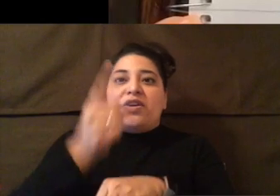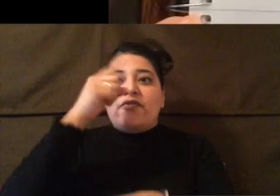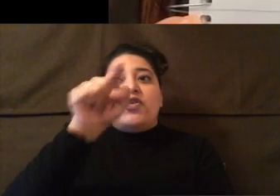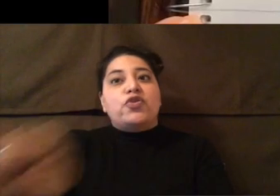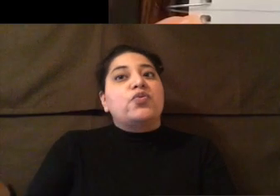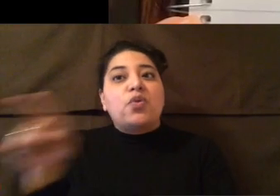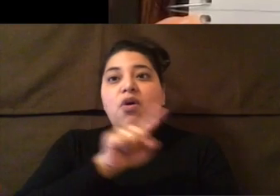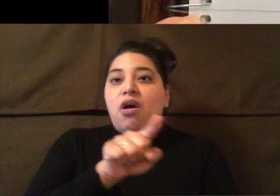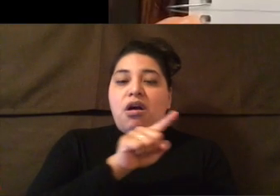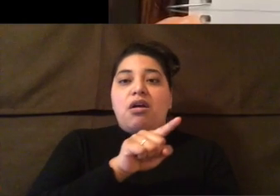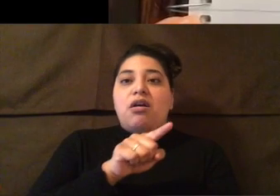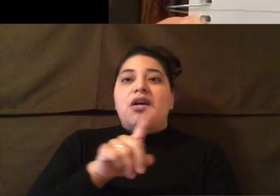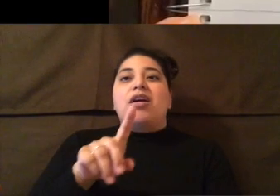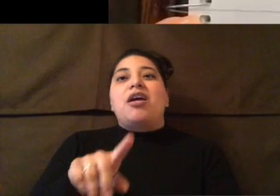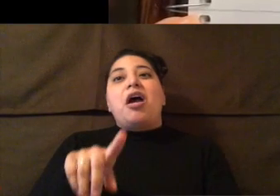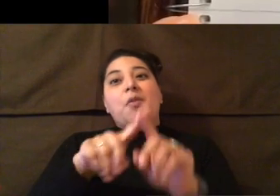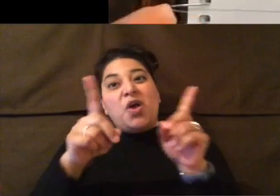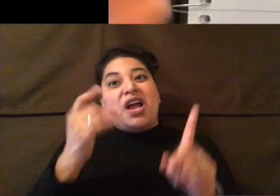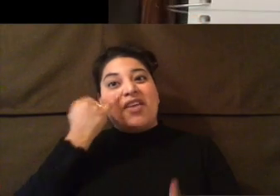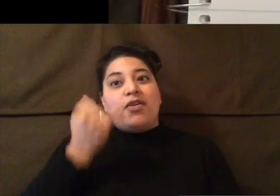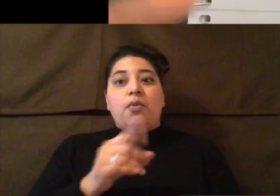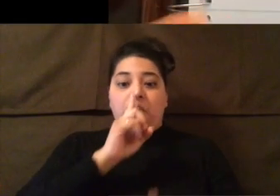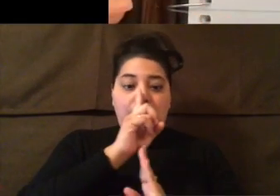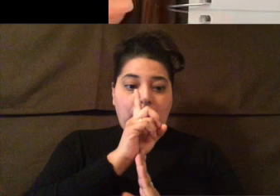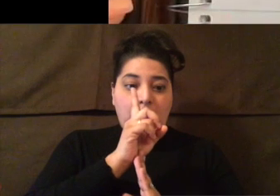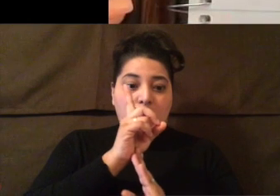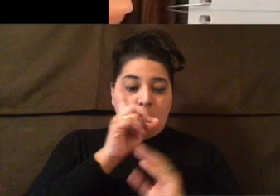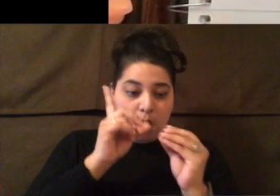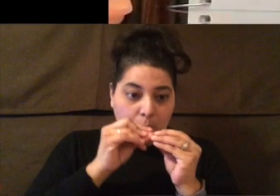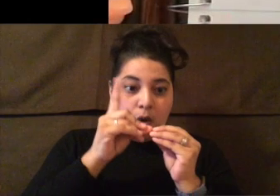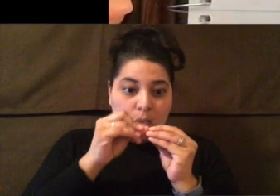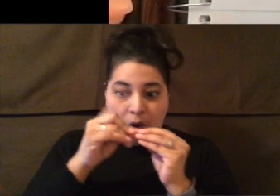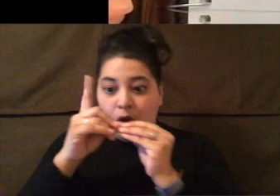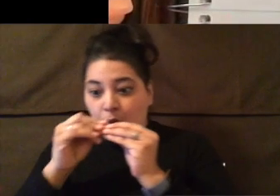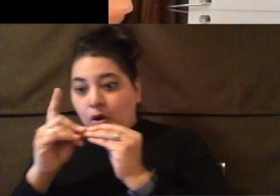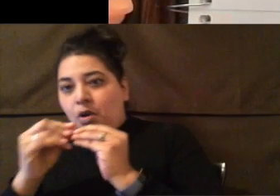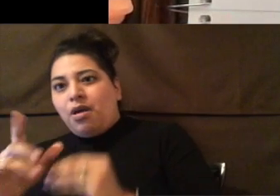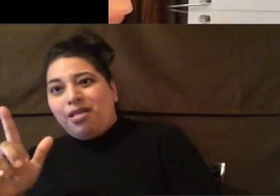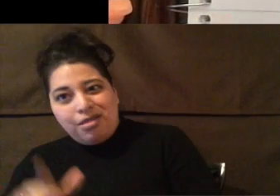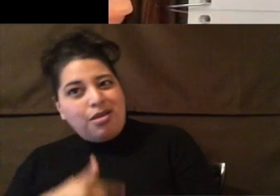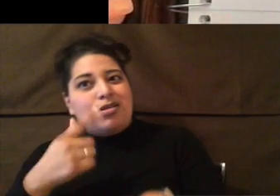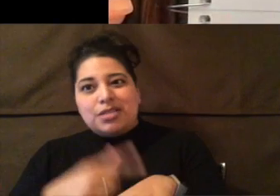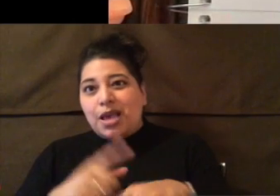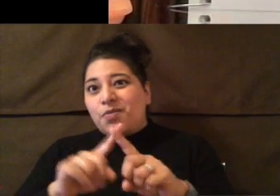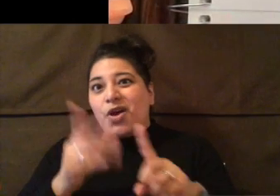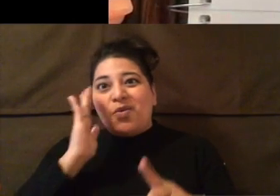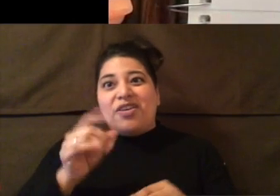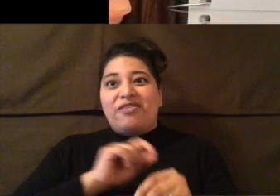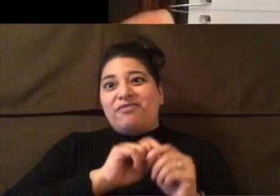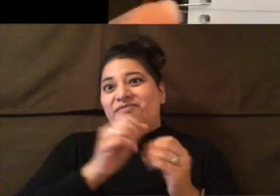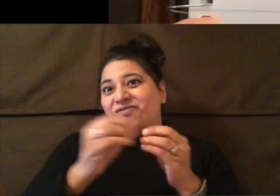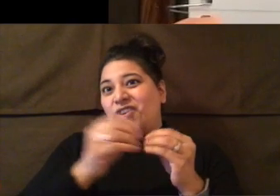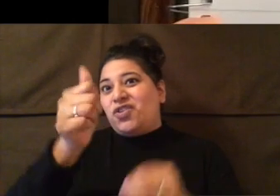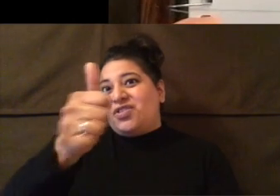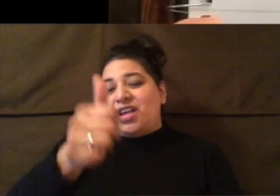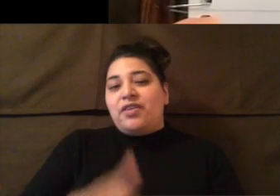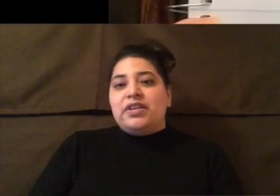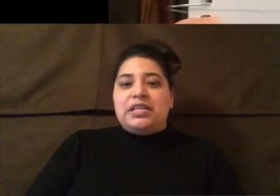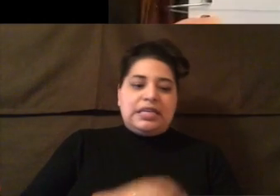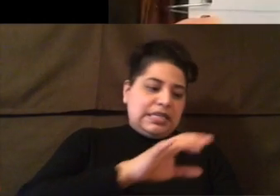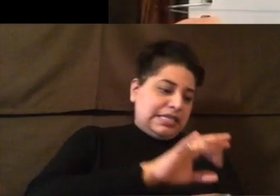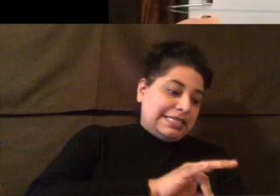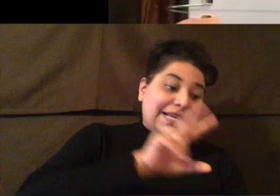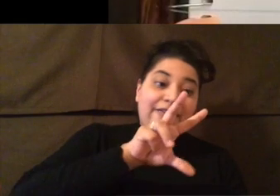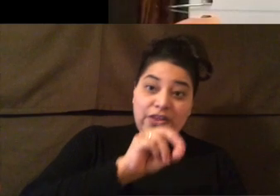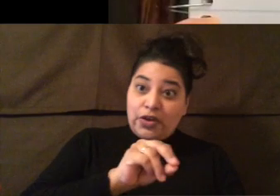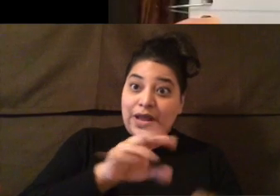what works well with you. Okay, of course, if you go by 1 minute, you're gonna take forever, but you'll figure that out. Okay,